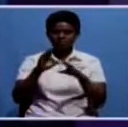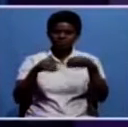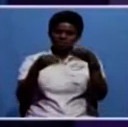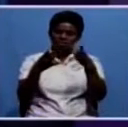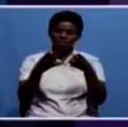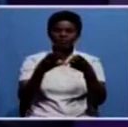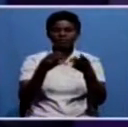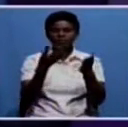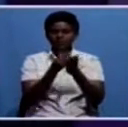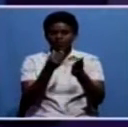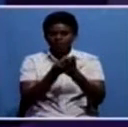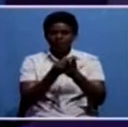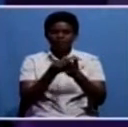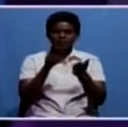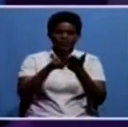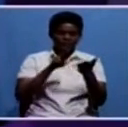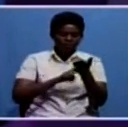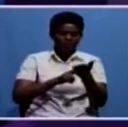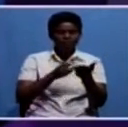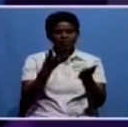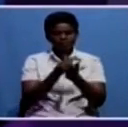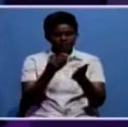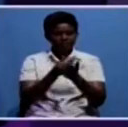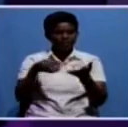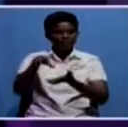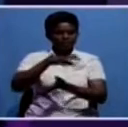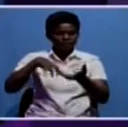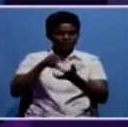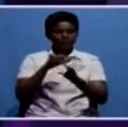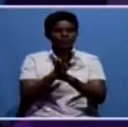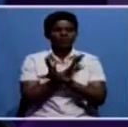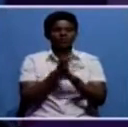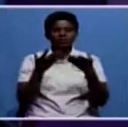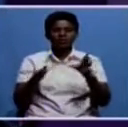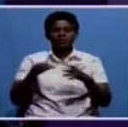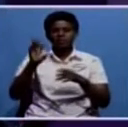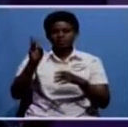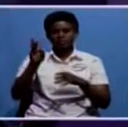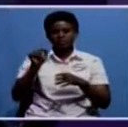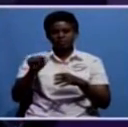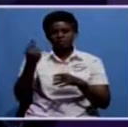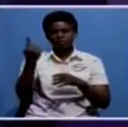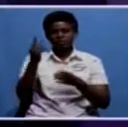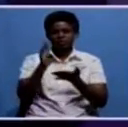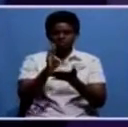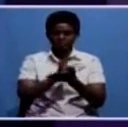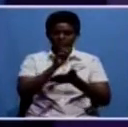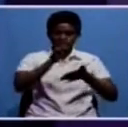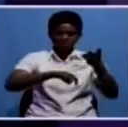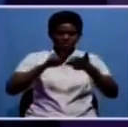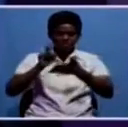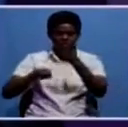Laundering and Terrorist Financing Trends Report, indicating that Zambia could have lost about 6.1 billion kwacha in tax